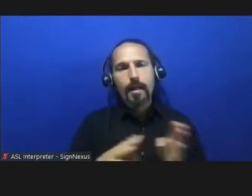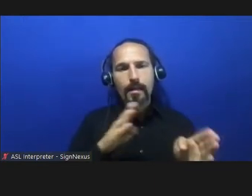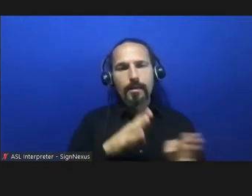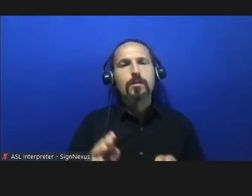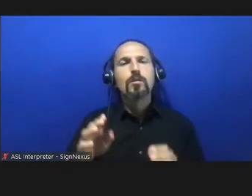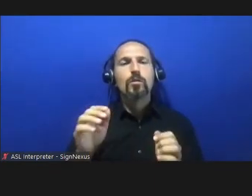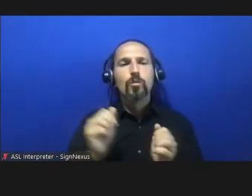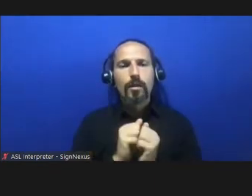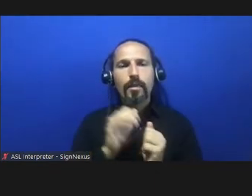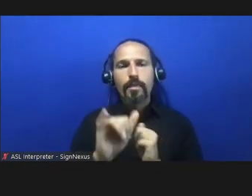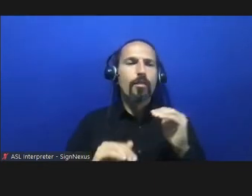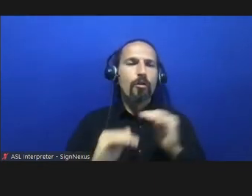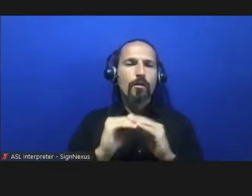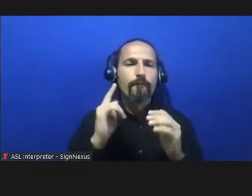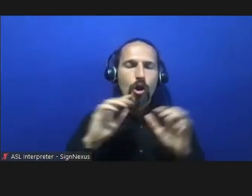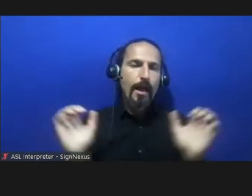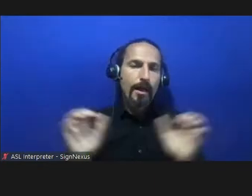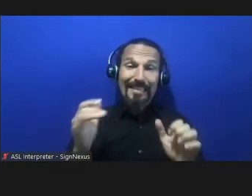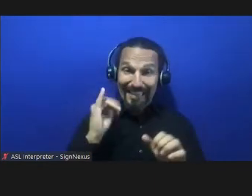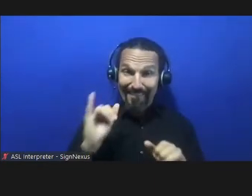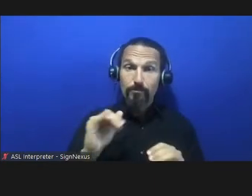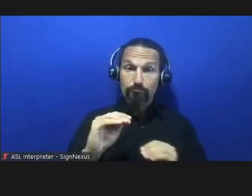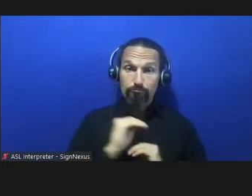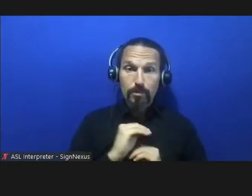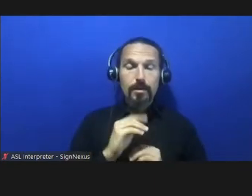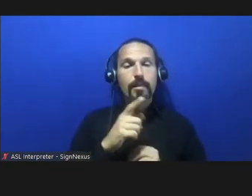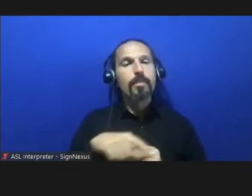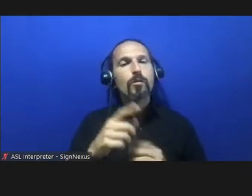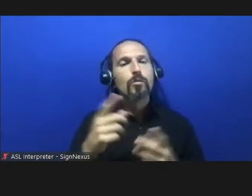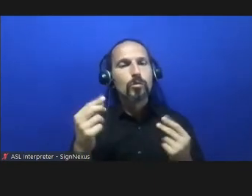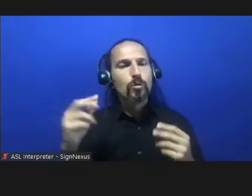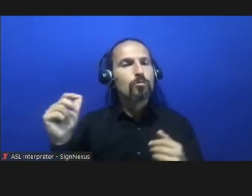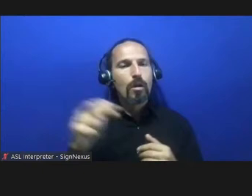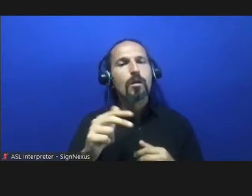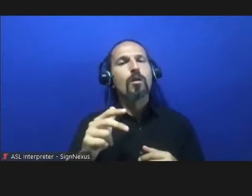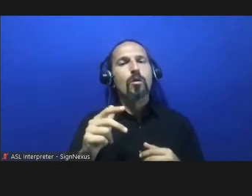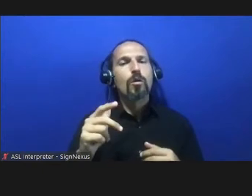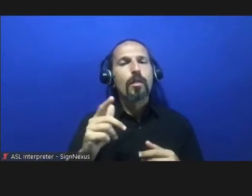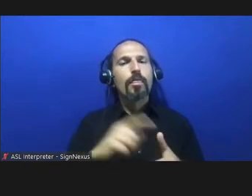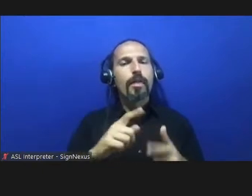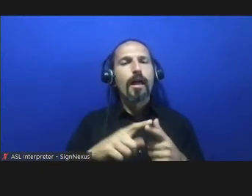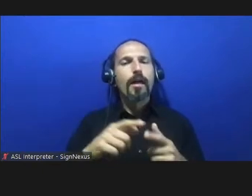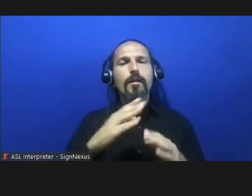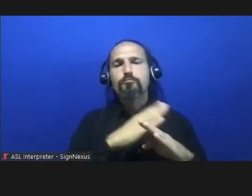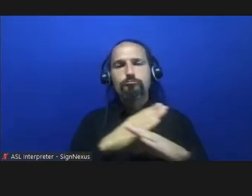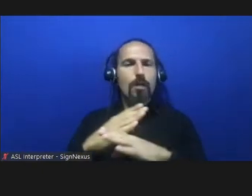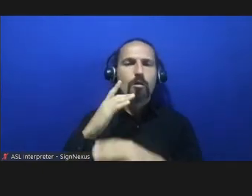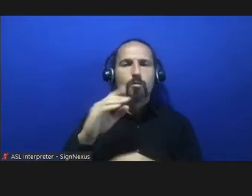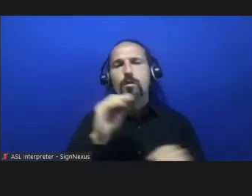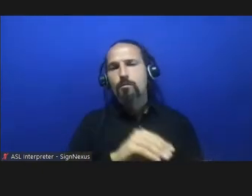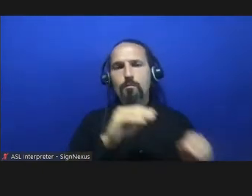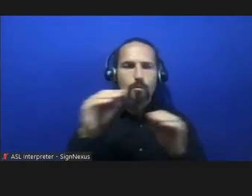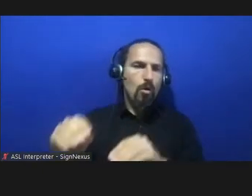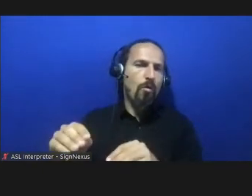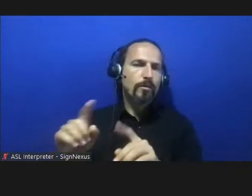action if the threshold is reached pedestrian space would be increased and obstructions will be removed or relocated